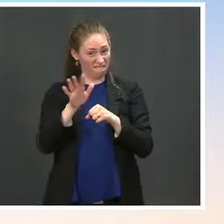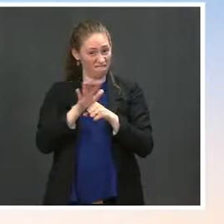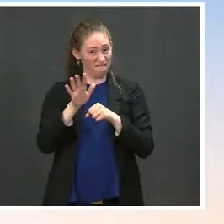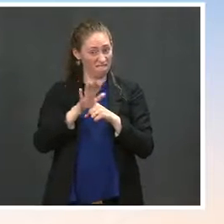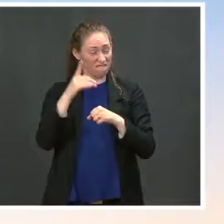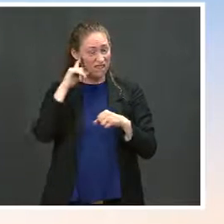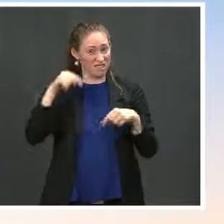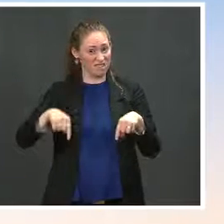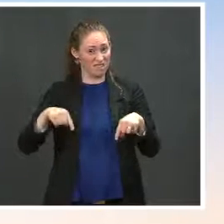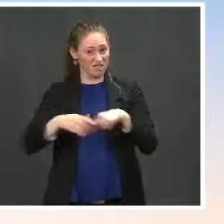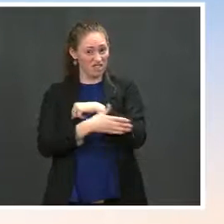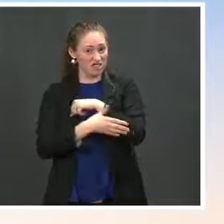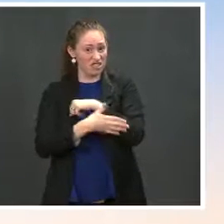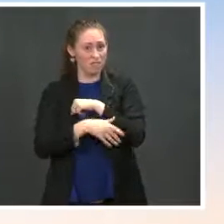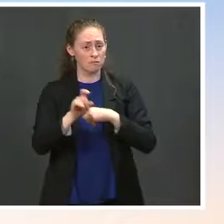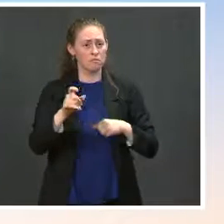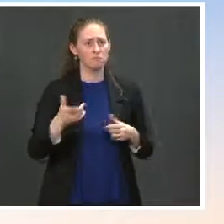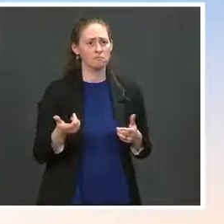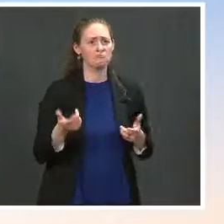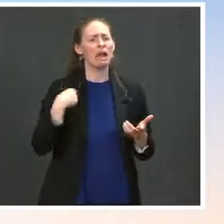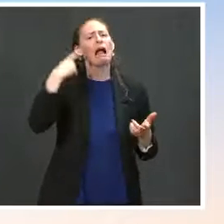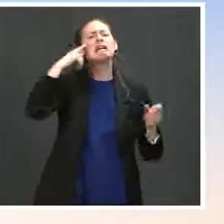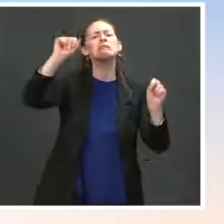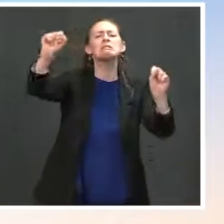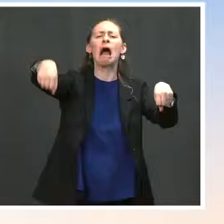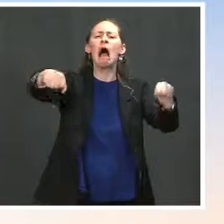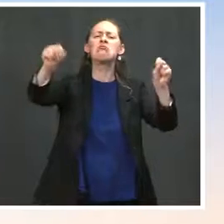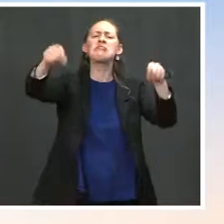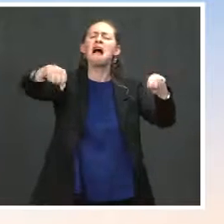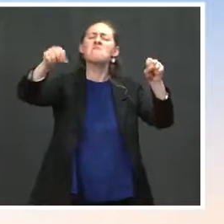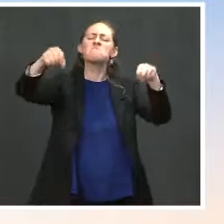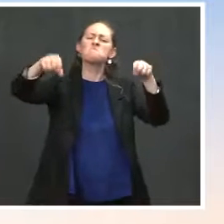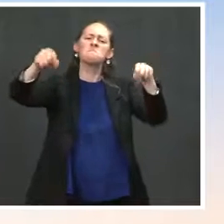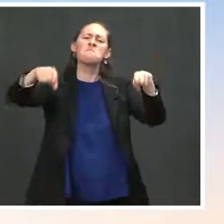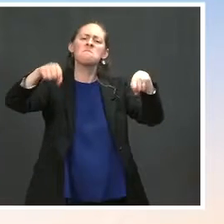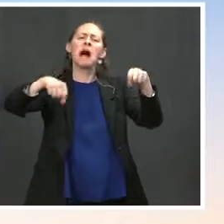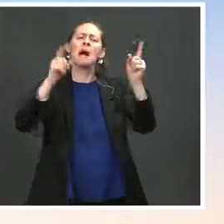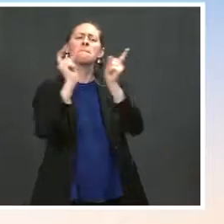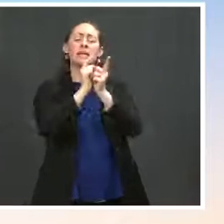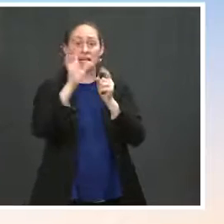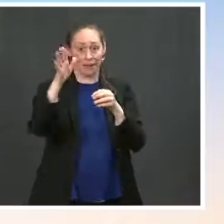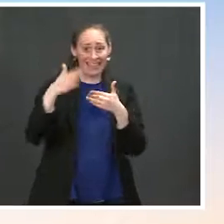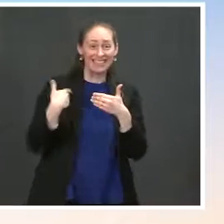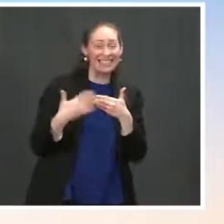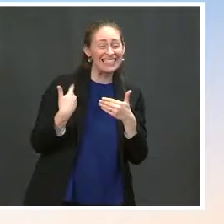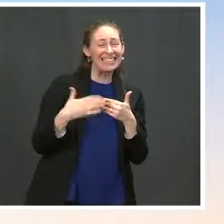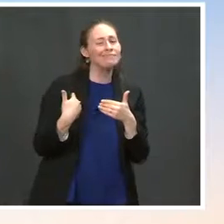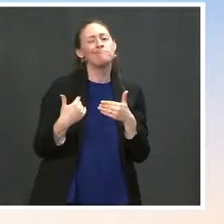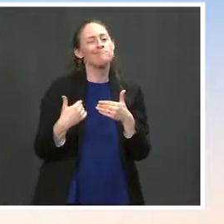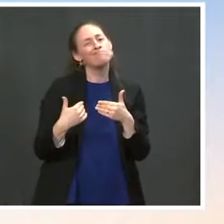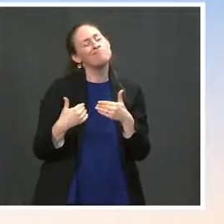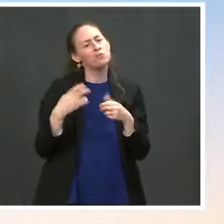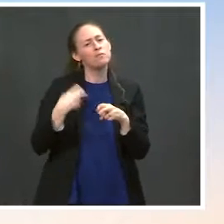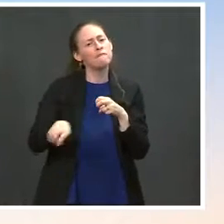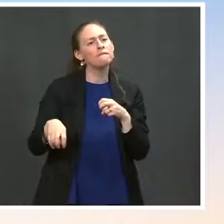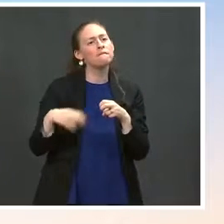it's doable. It's a tough. It's not easy. Is it